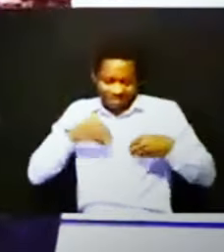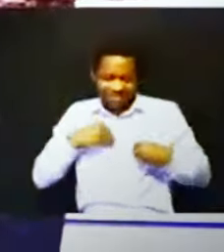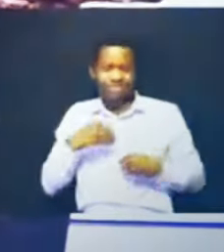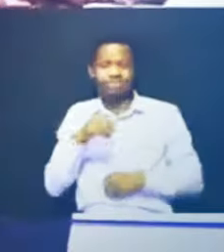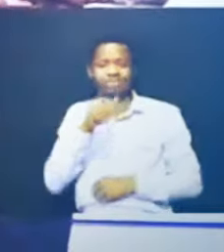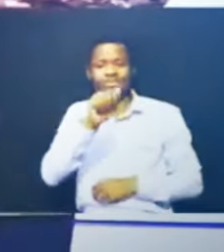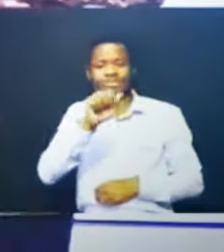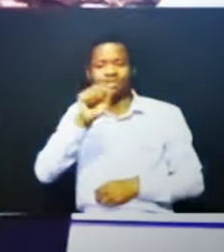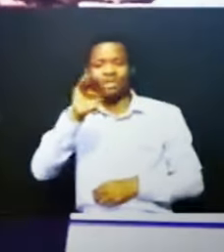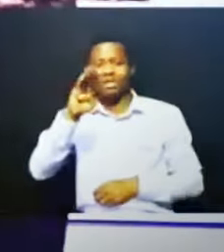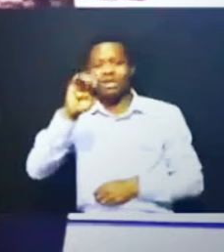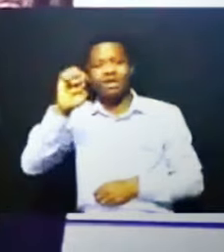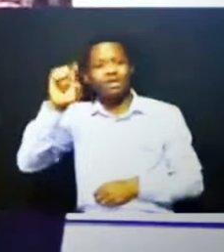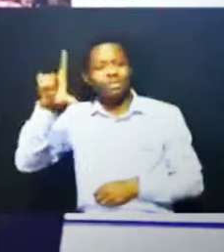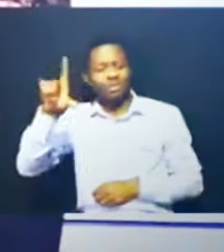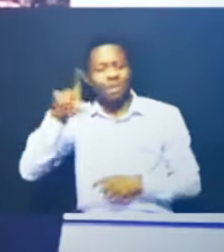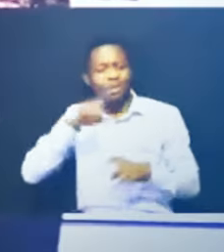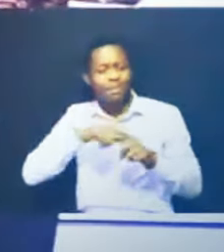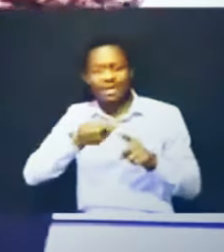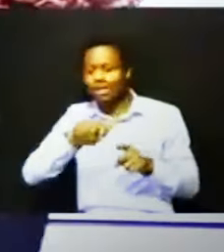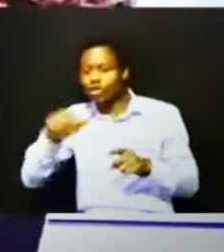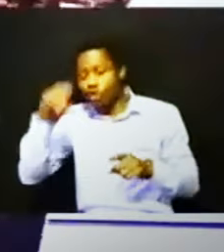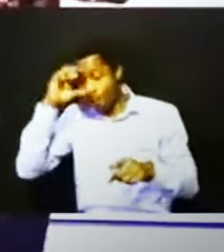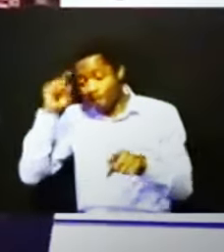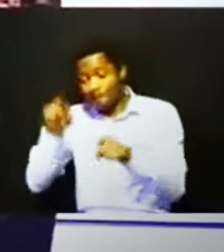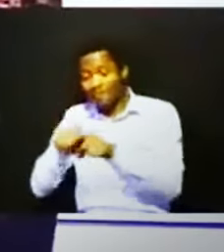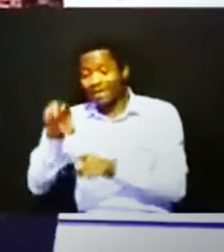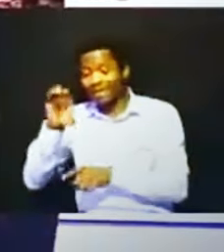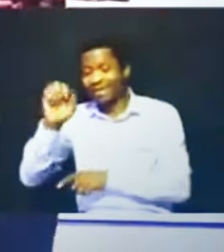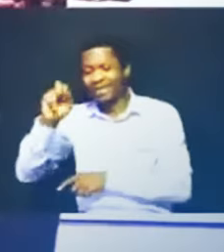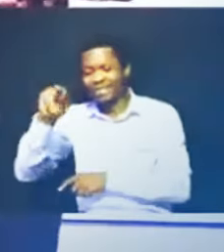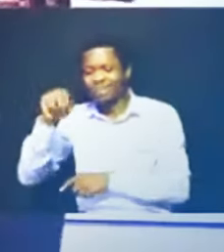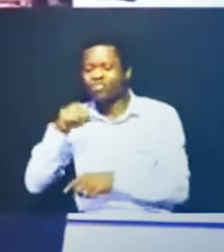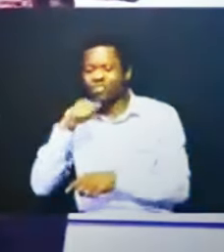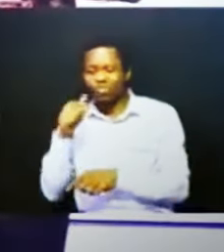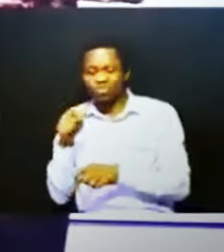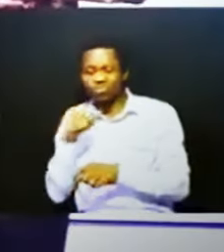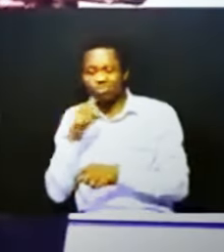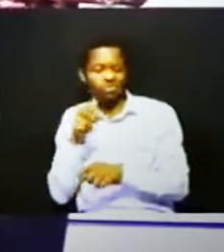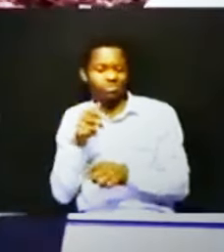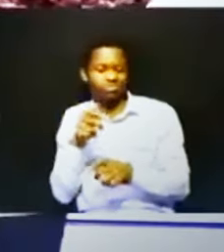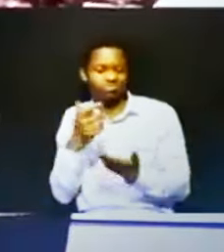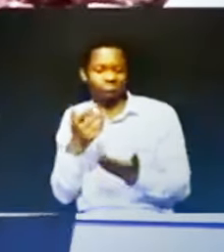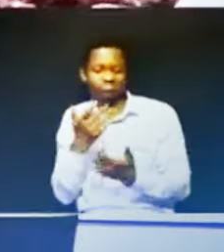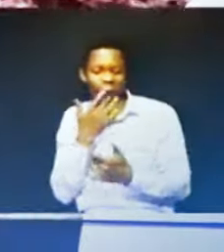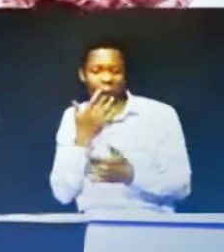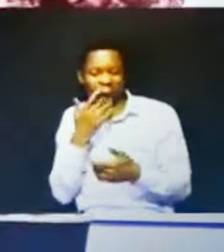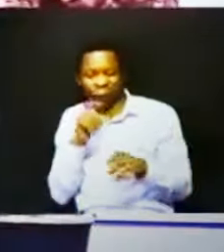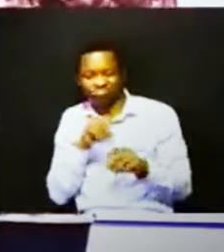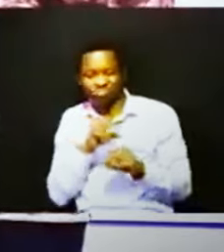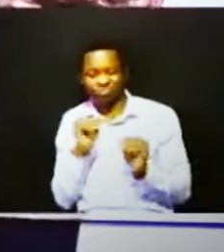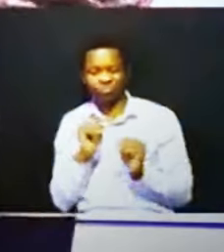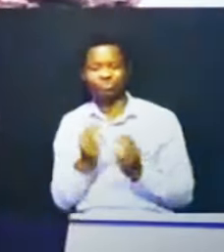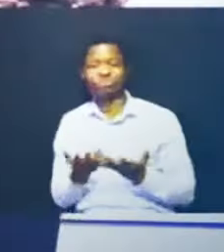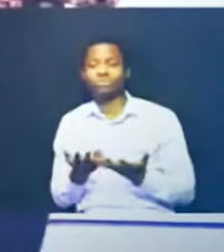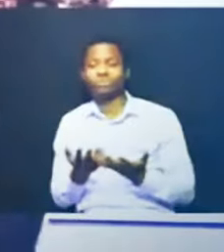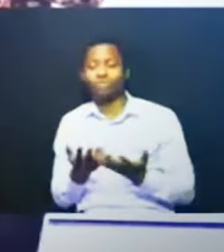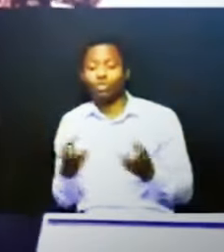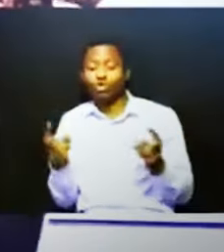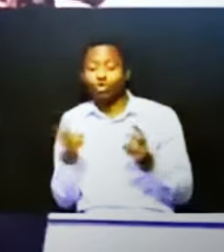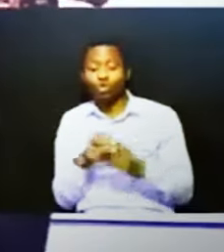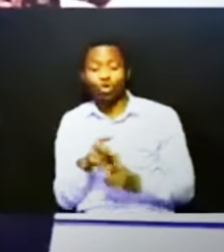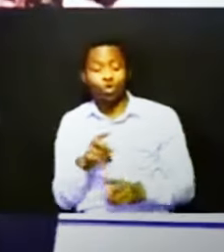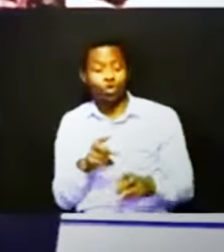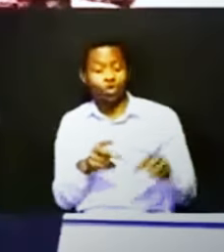his offering he did not look with favor. Now so Cain ene na yeyede no de nani anso. So Cain was very